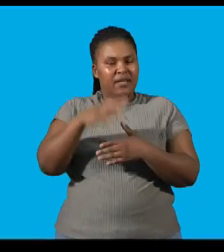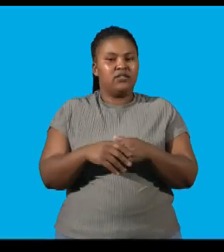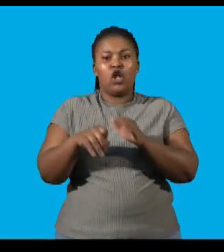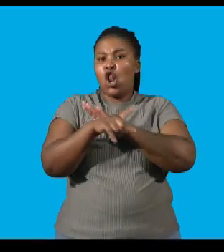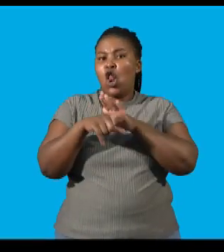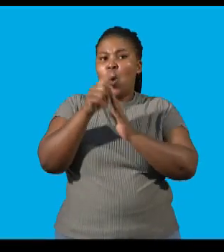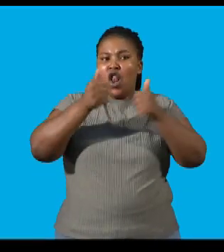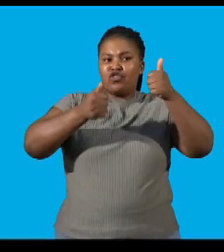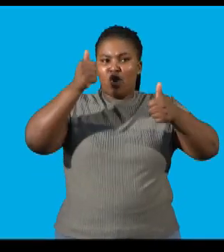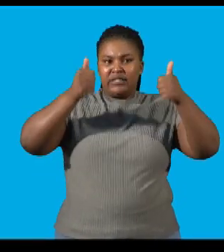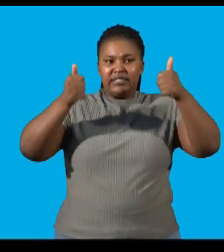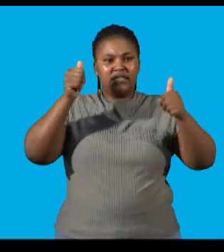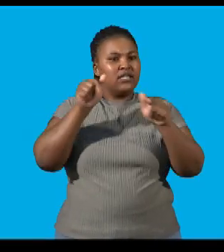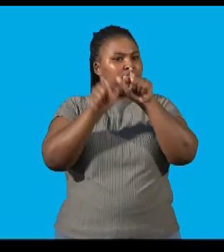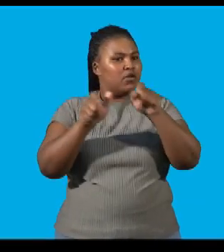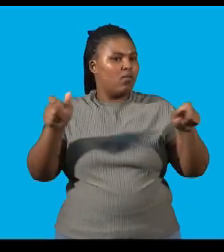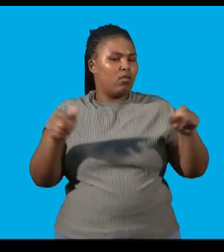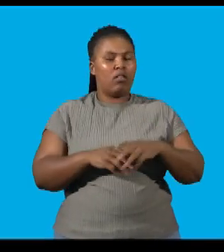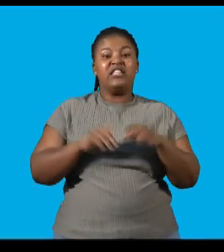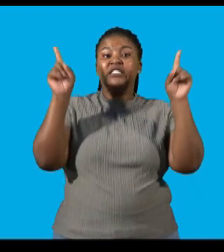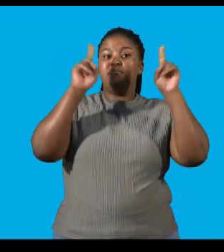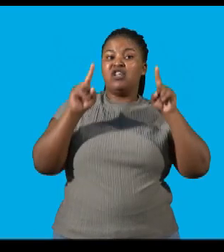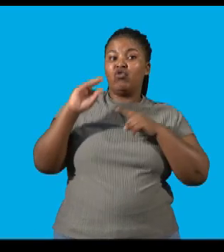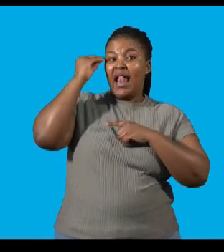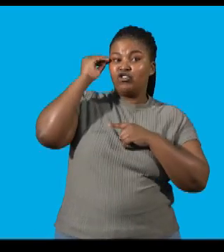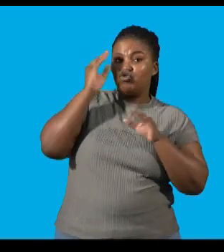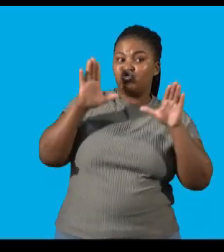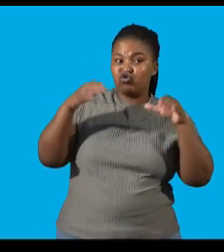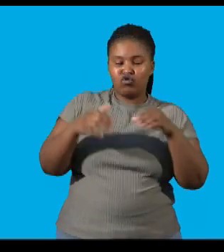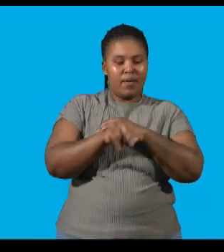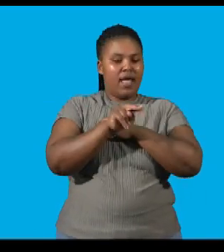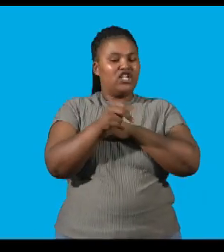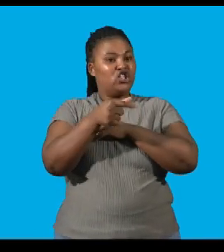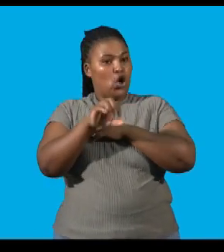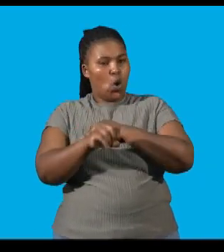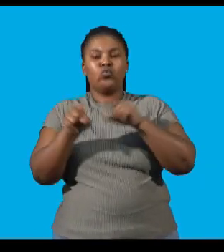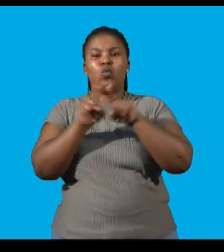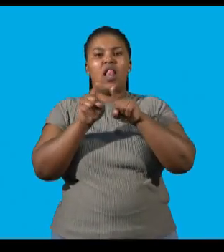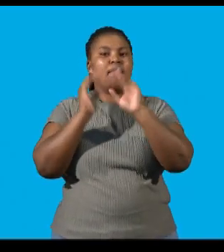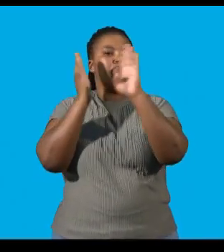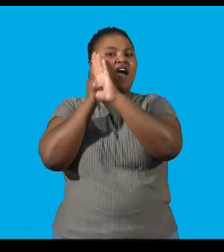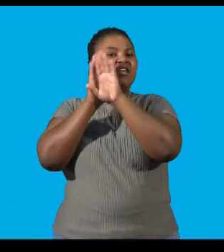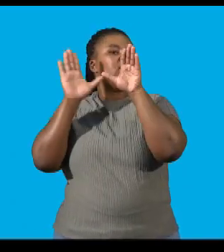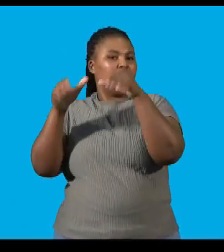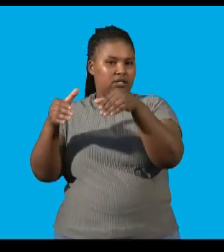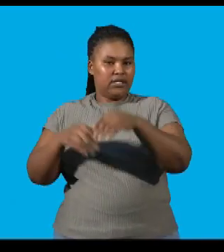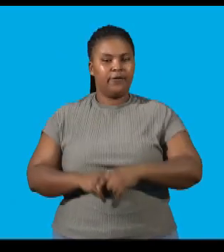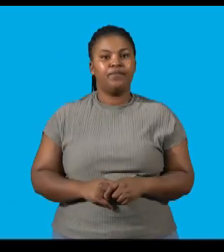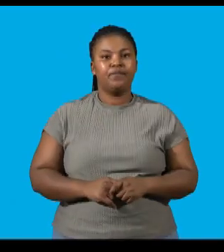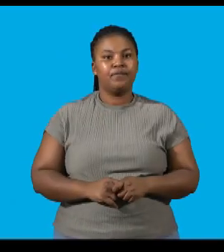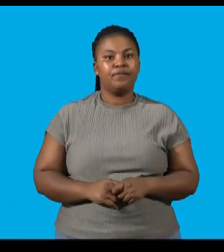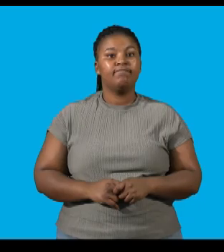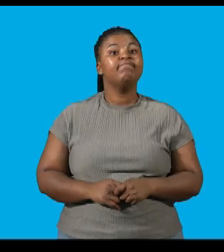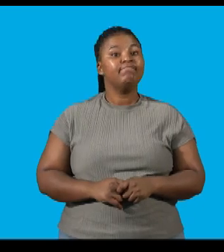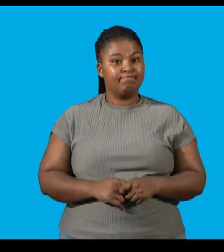local authorities, the civil society, special interest groups, NGOs, and the private sector itself. And